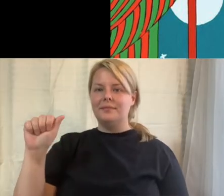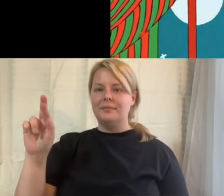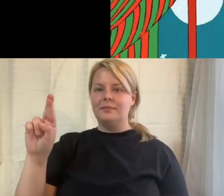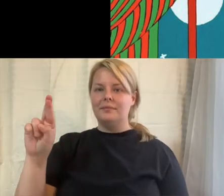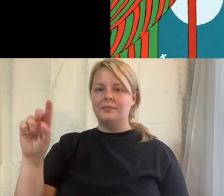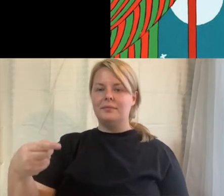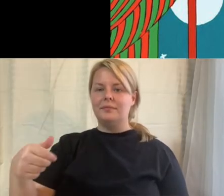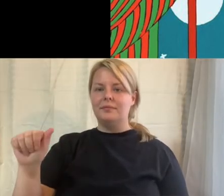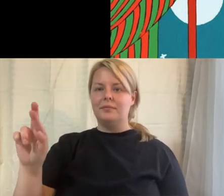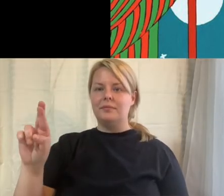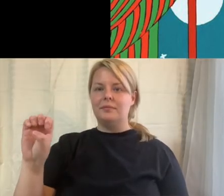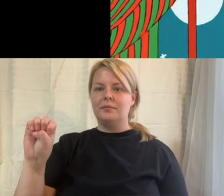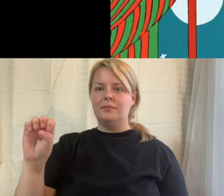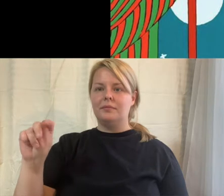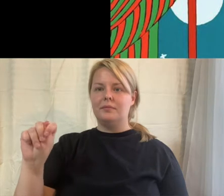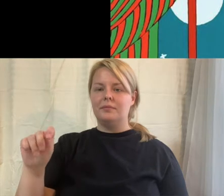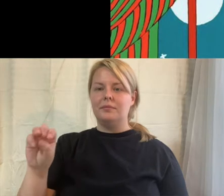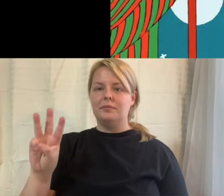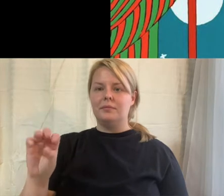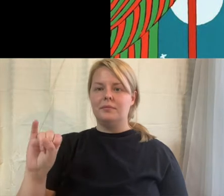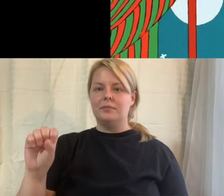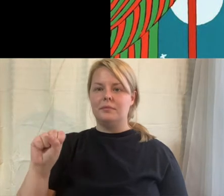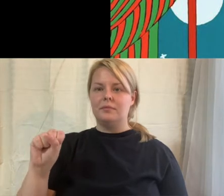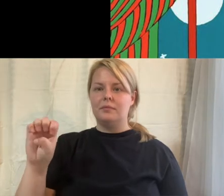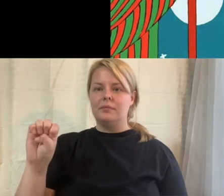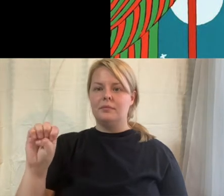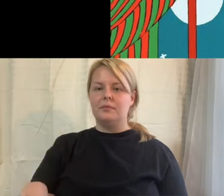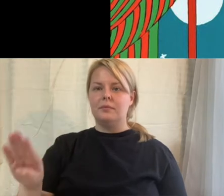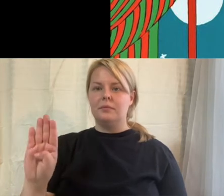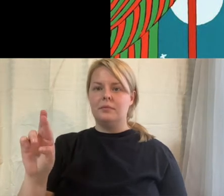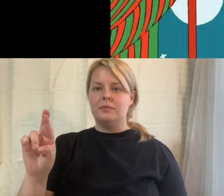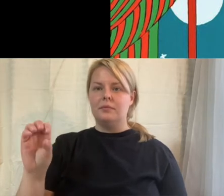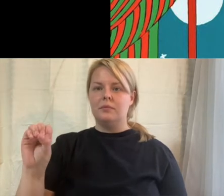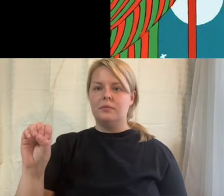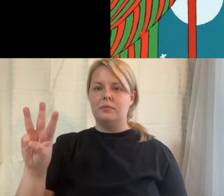Written by Margaret Wise Brown.